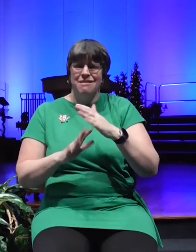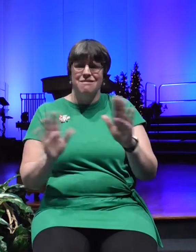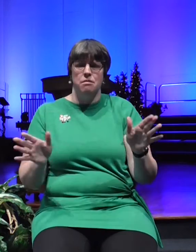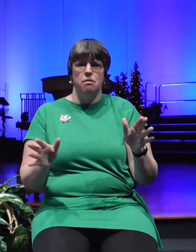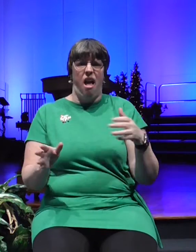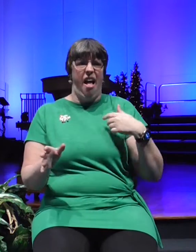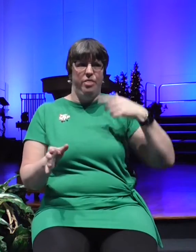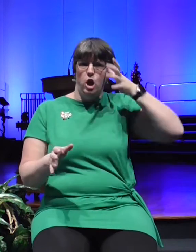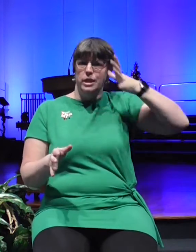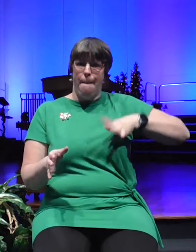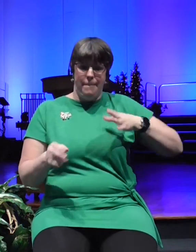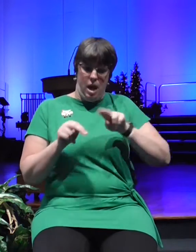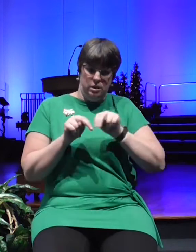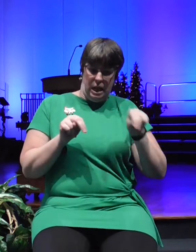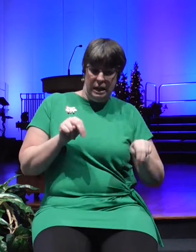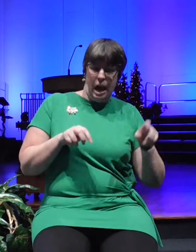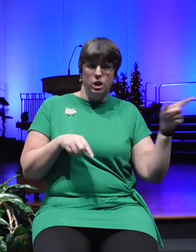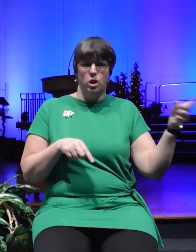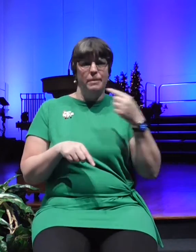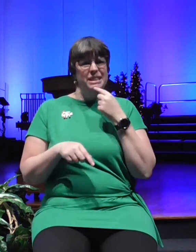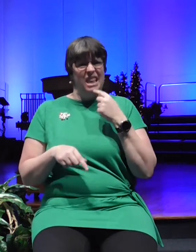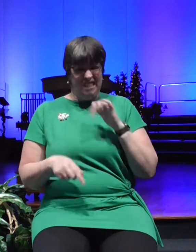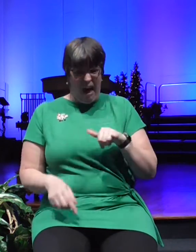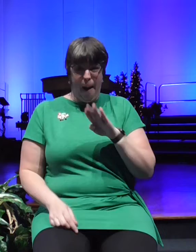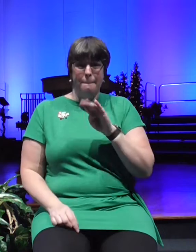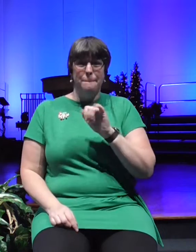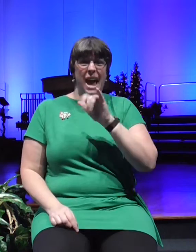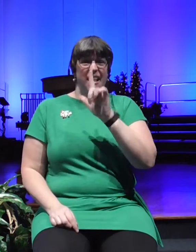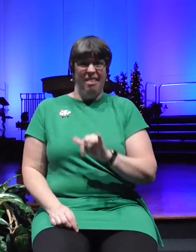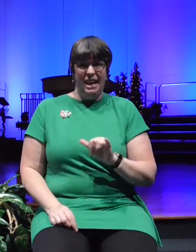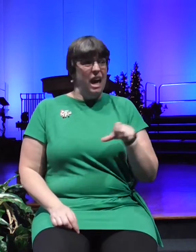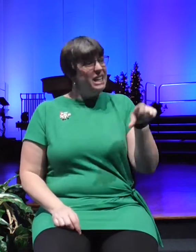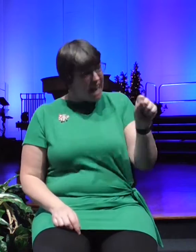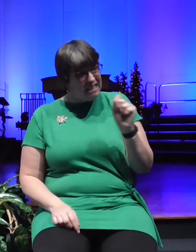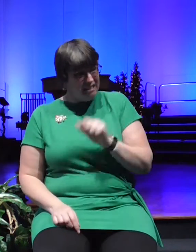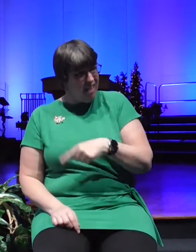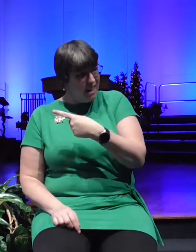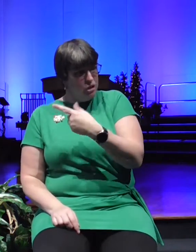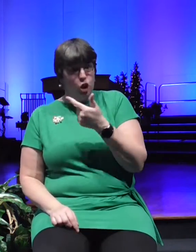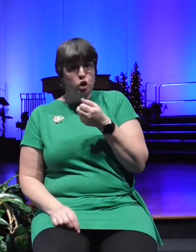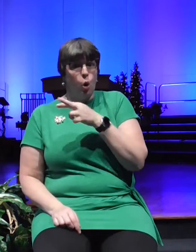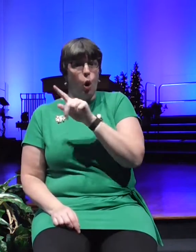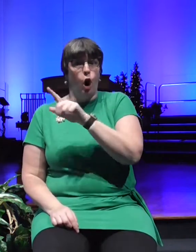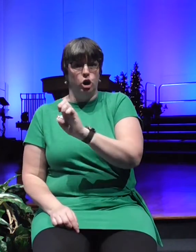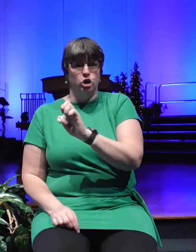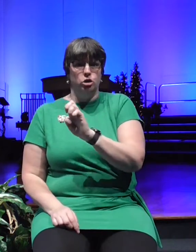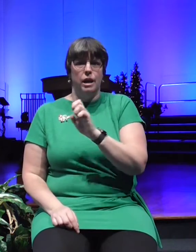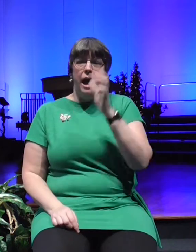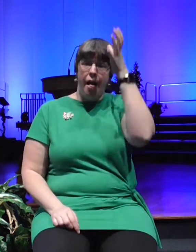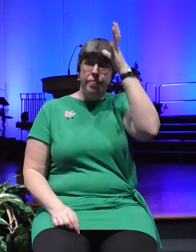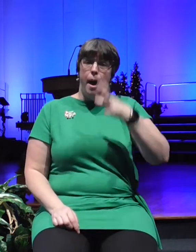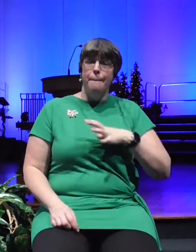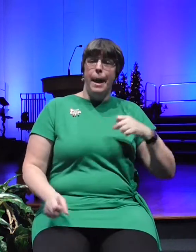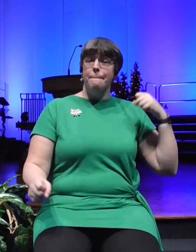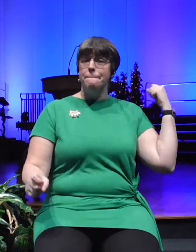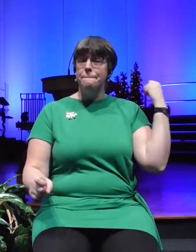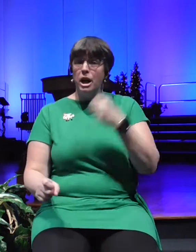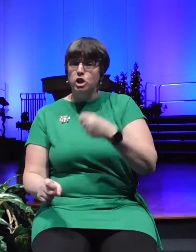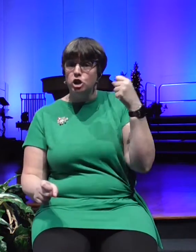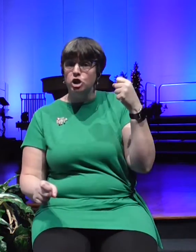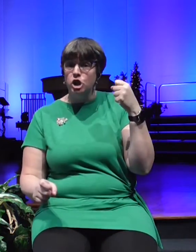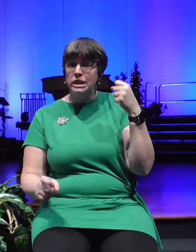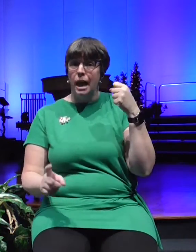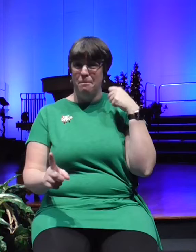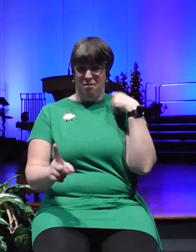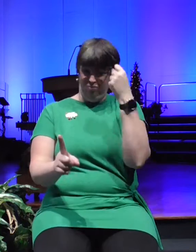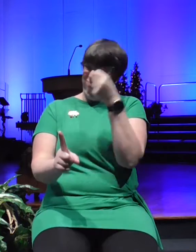George says, "Is that a Bailey?" And Mr. Martinelli says, "Yes, this is Mr. George Bailey." And the man punches George and knocks him to